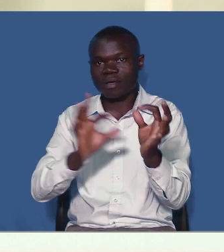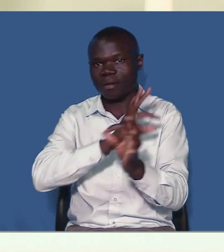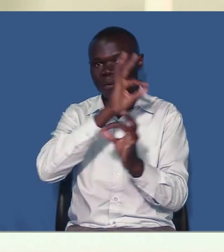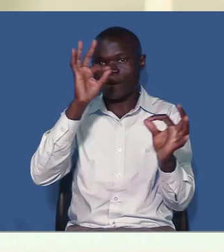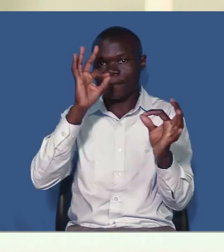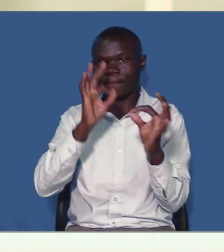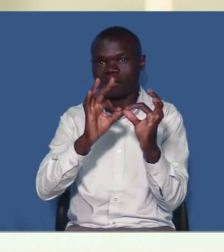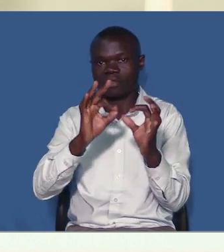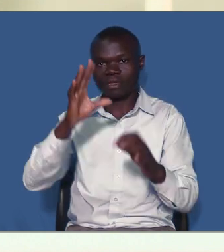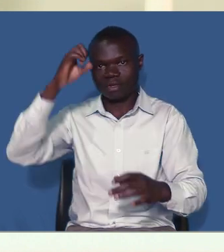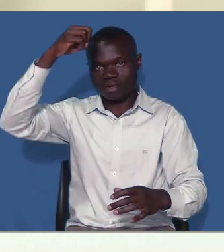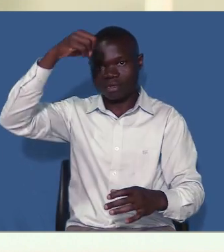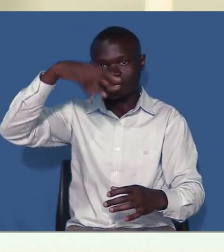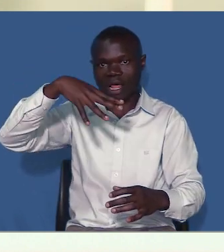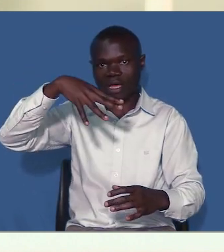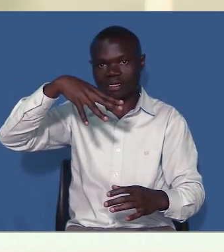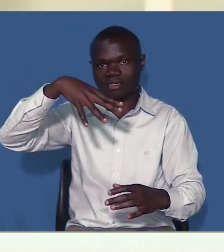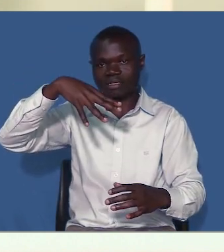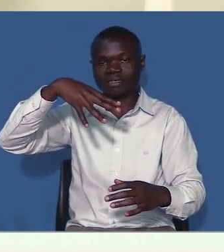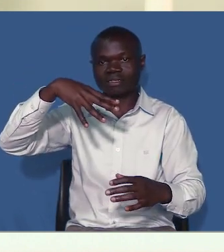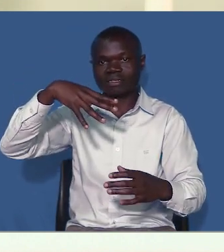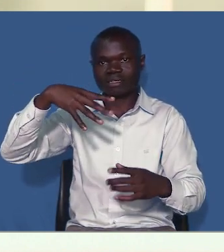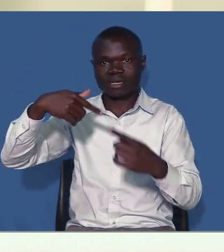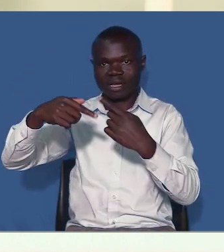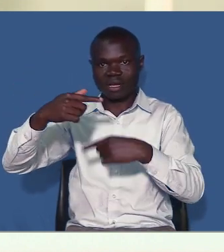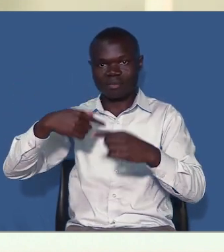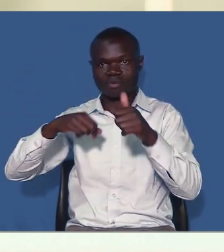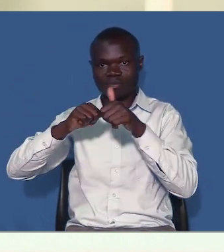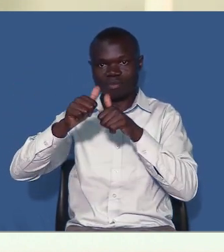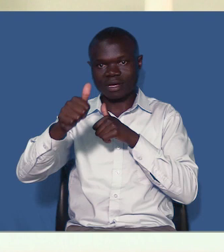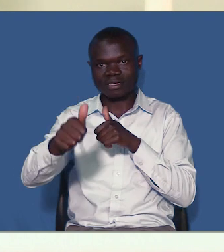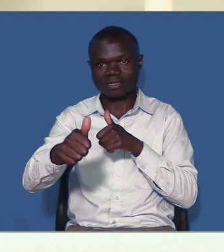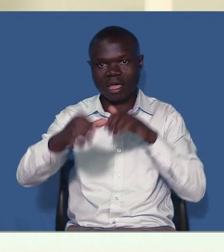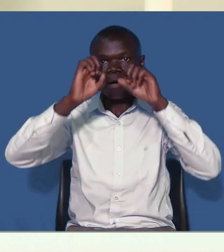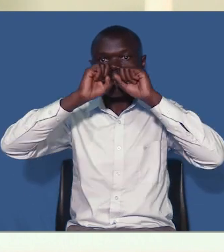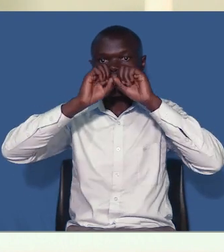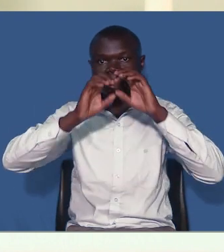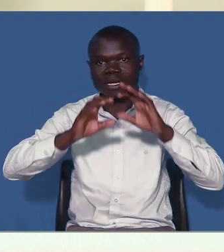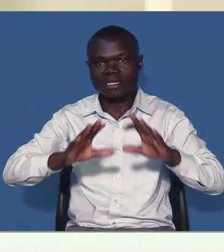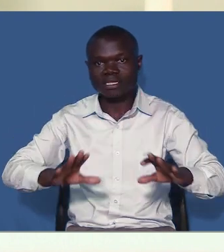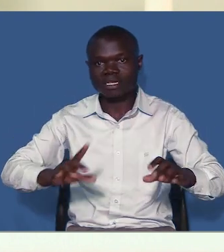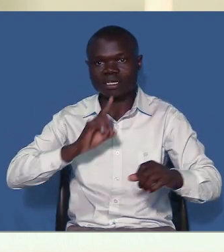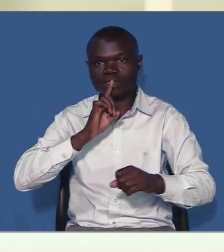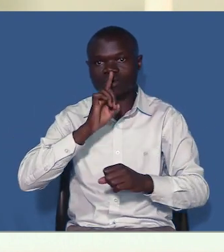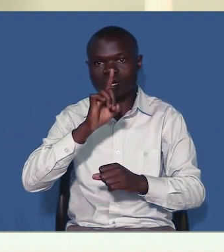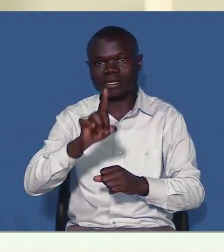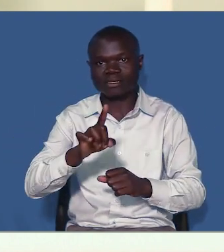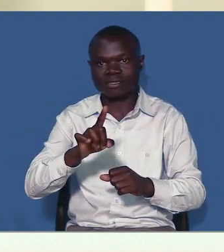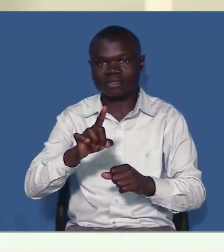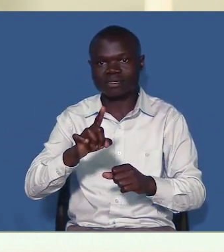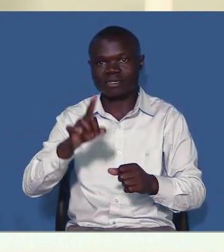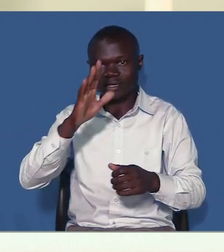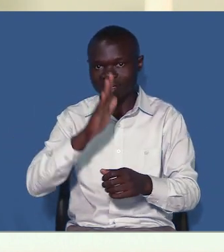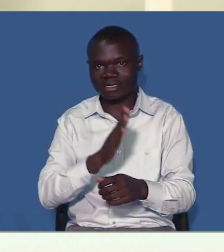come to pass. Blessed assurance as a hymn has stood the test of time. Up